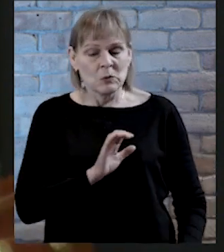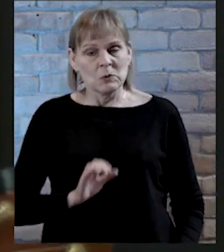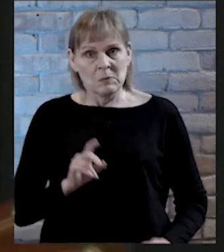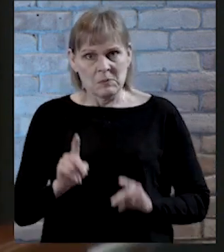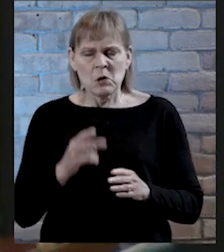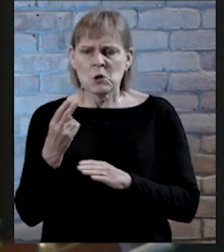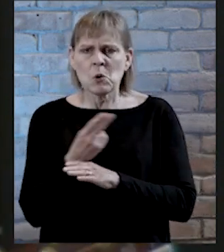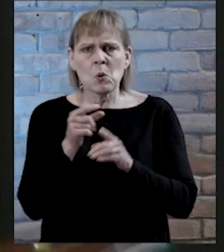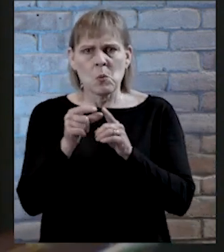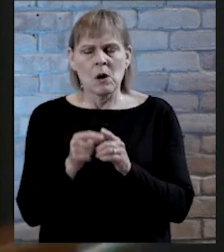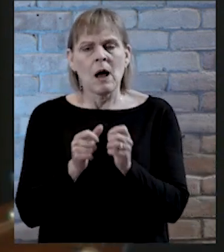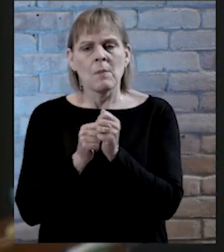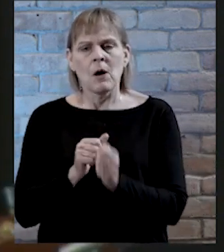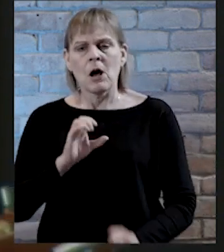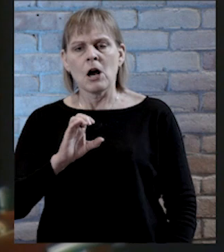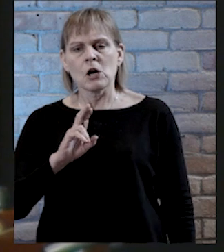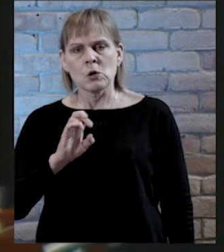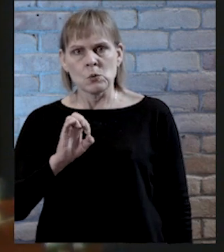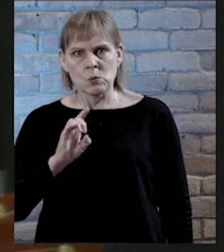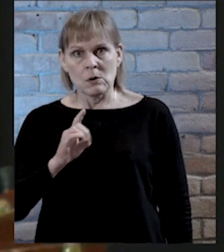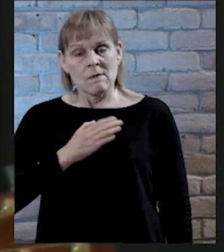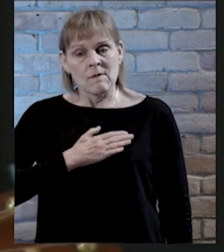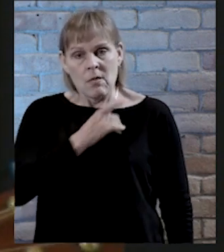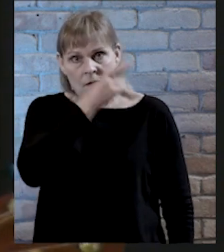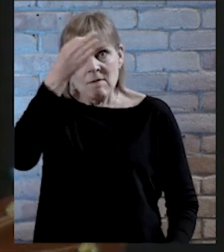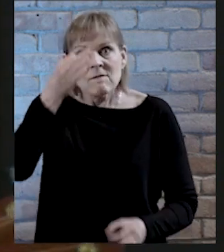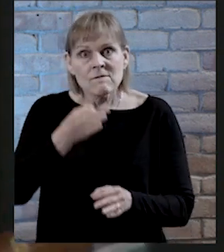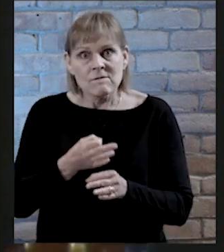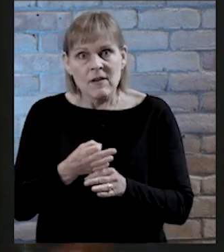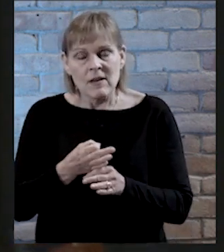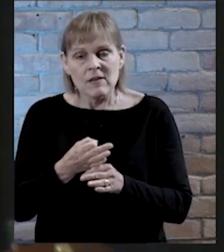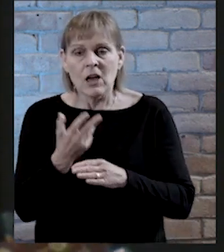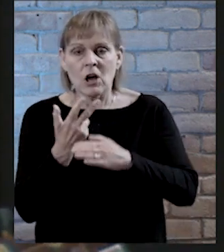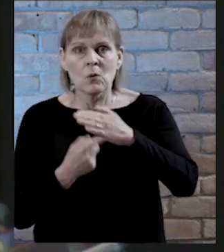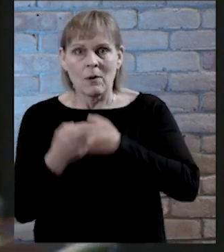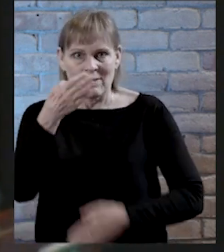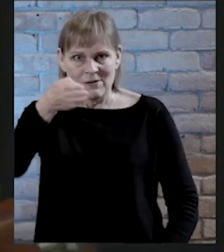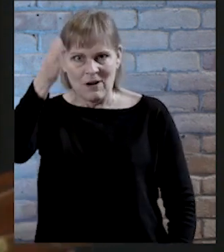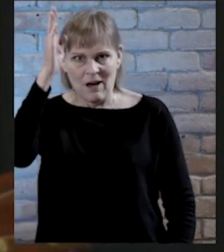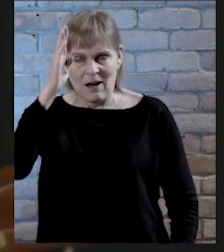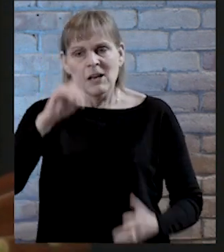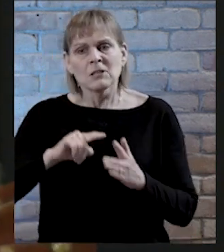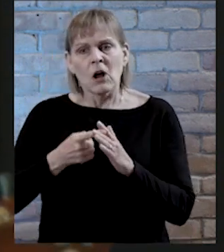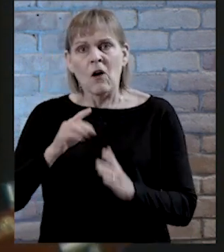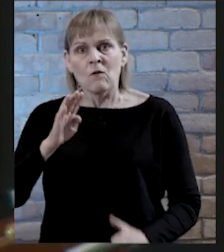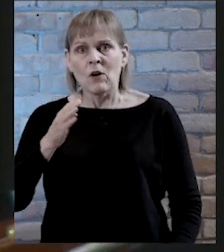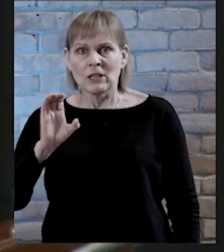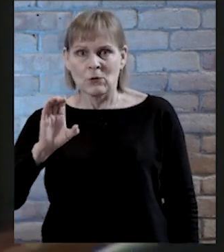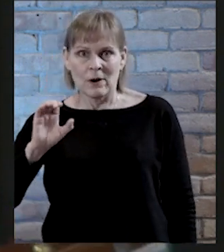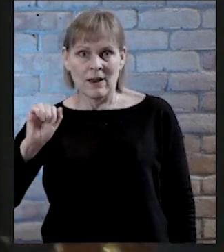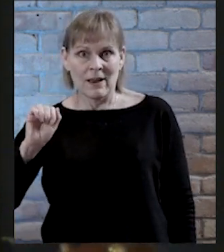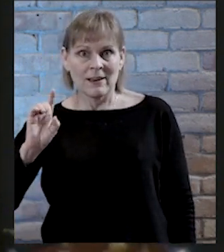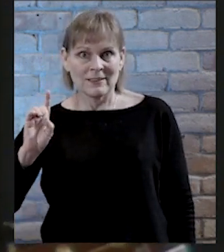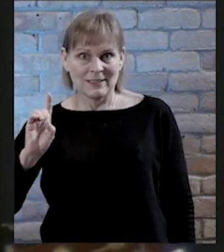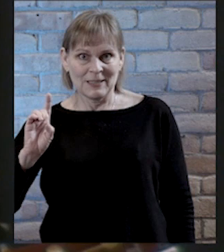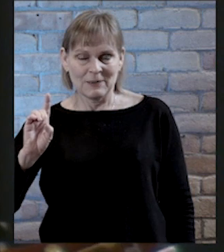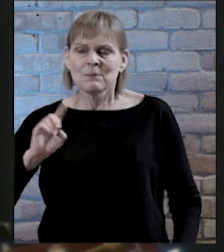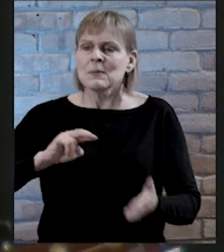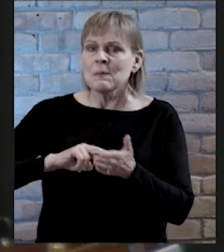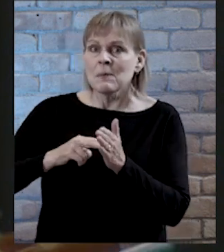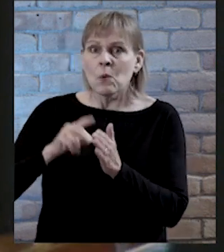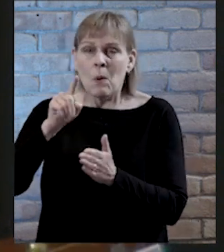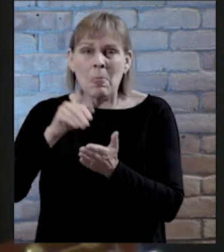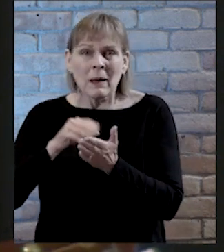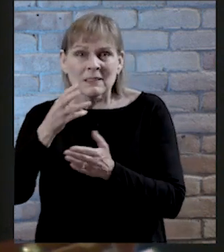Christians have been using the words of the Apostles' Creed to confess their faith in the triune God since the 4th century AD. That means